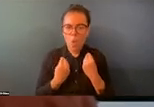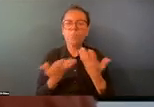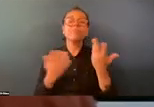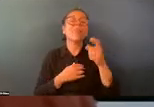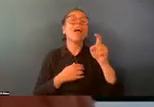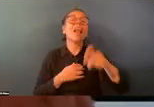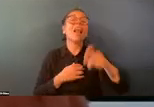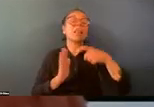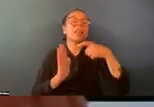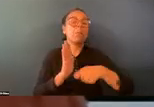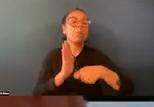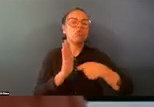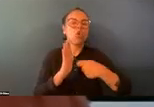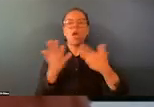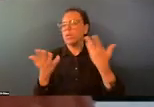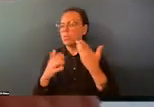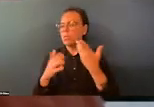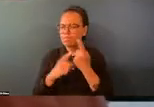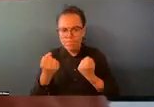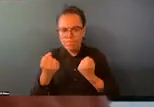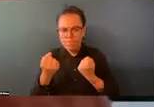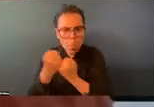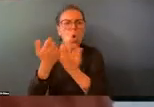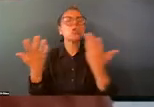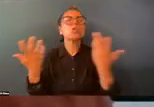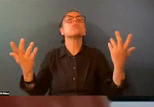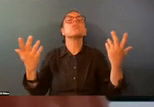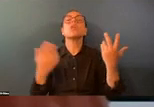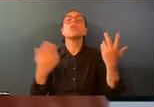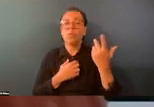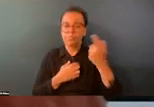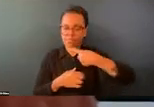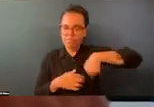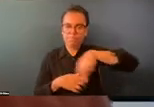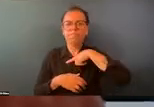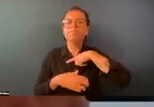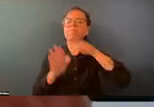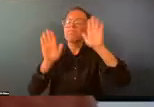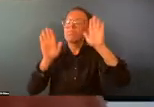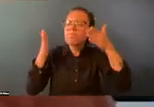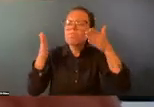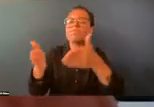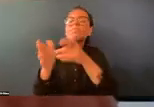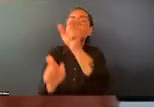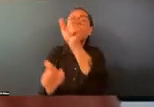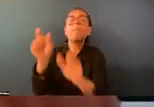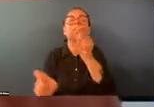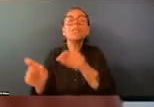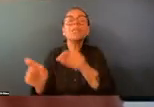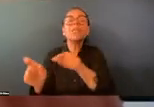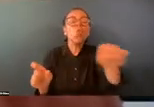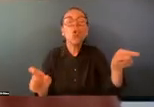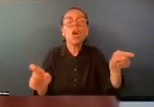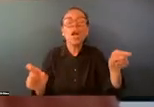and sustainability. That in its own way becomes people-centric. Equidev uses